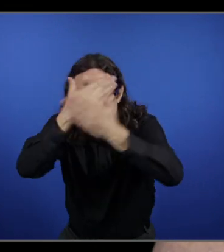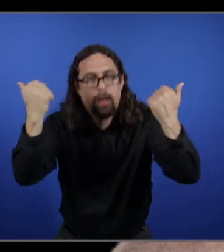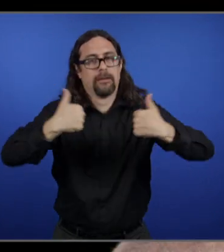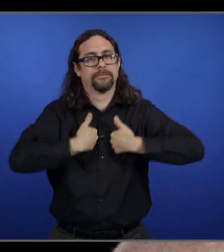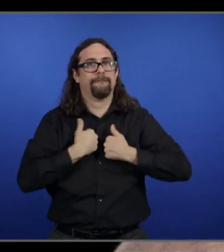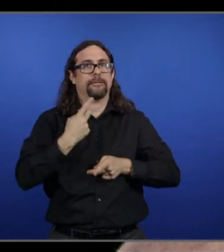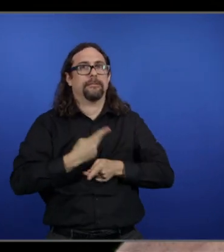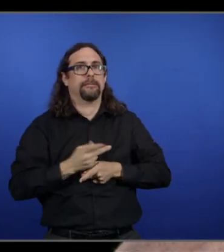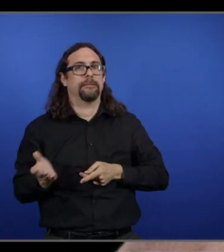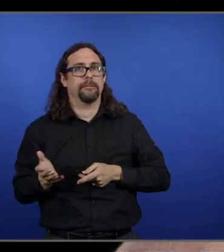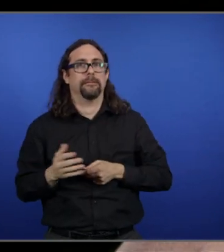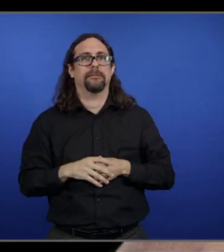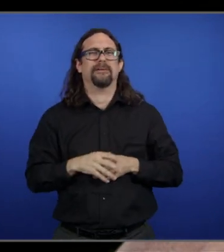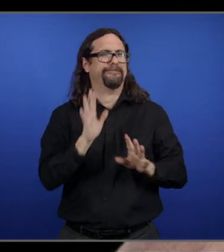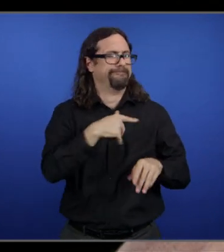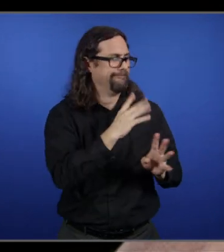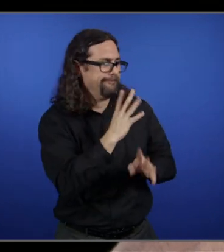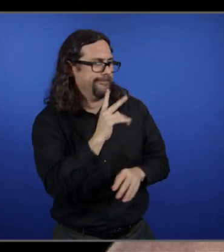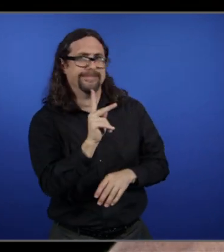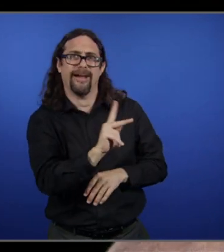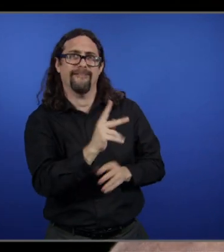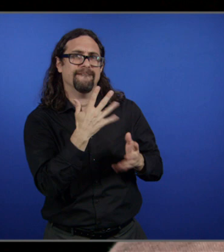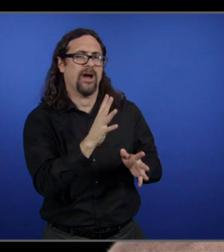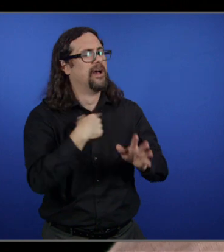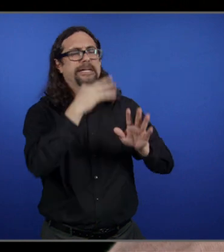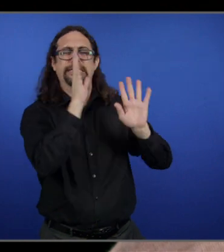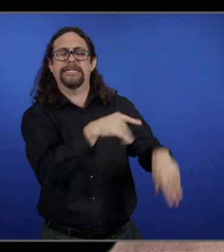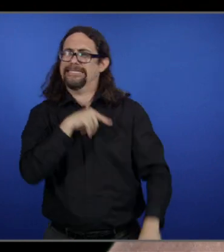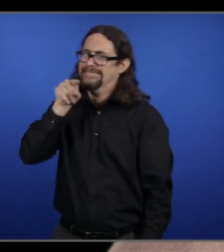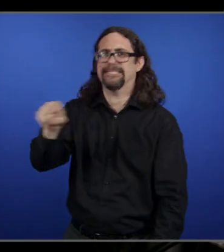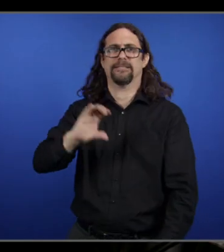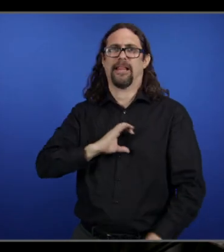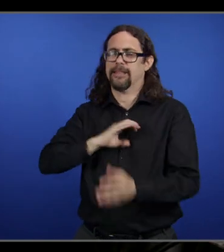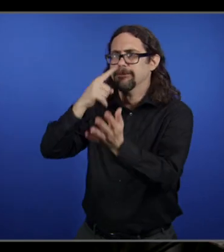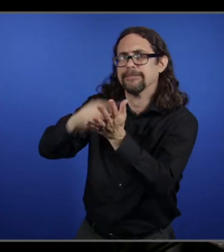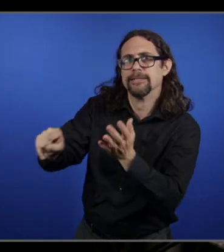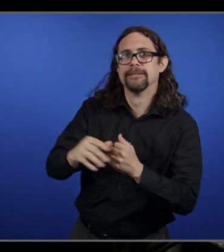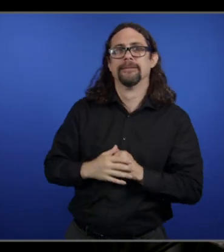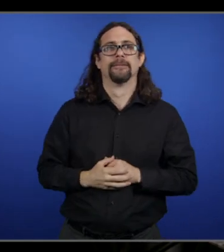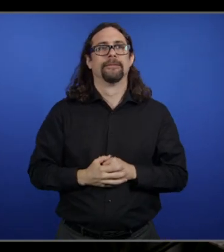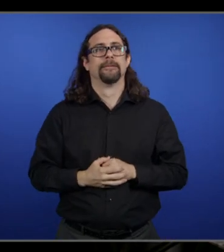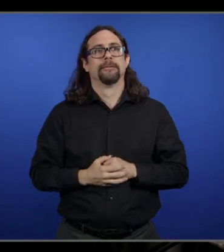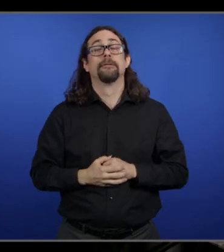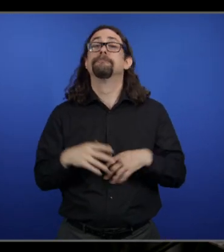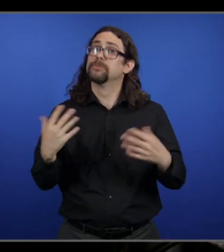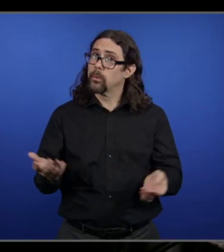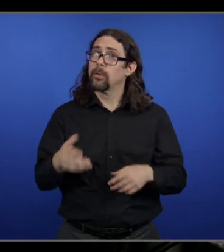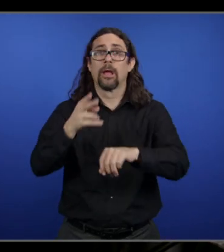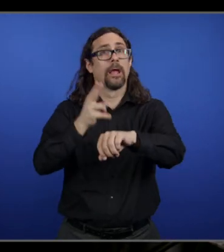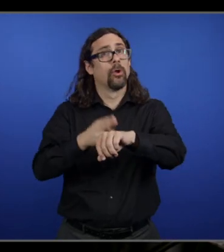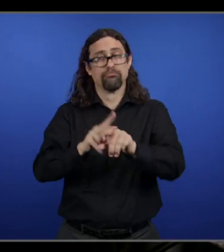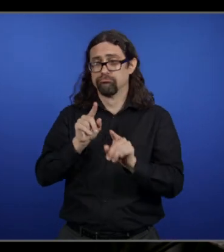herself. After talking to Kevin, I decided to check on Colleen. While Hector headed to Colleen's